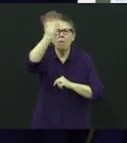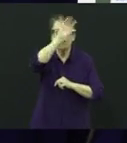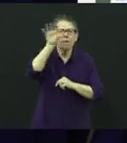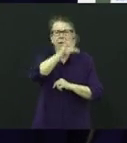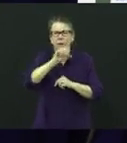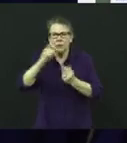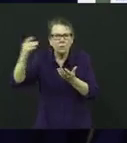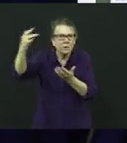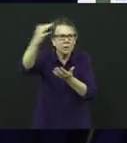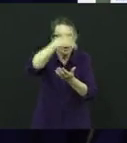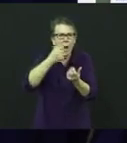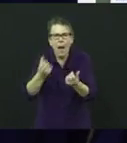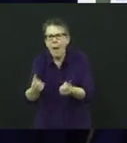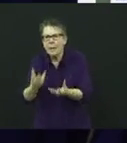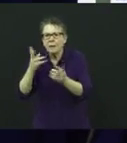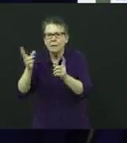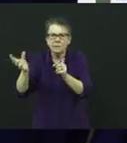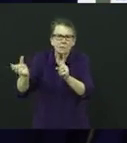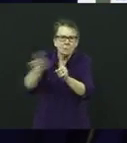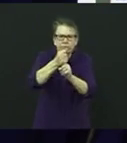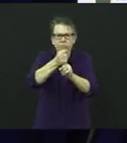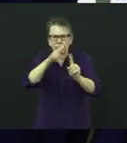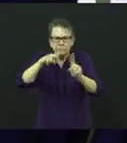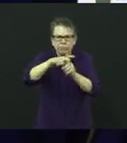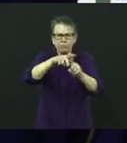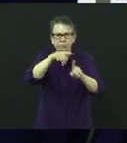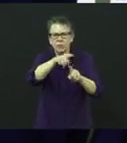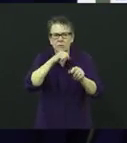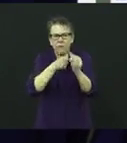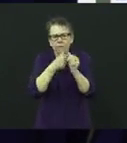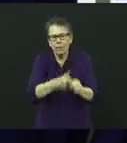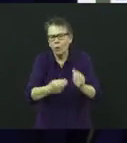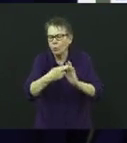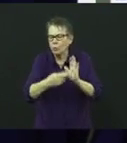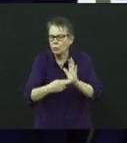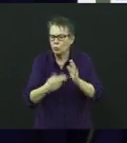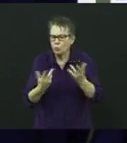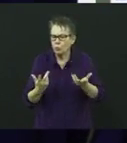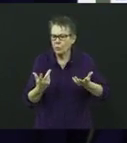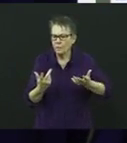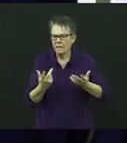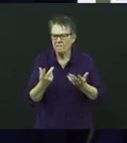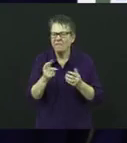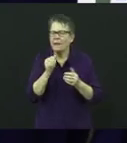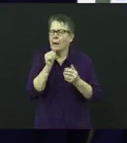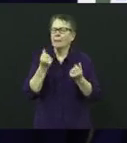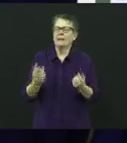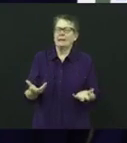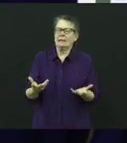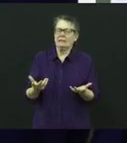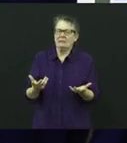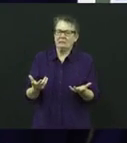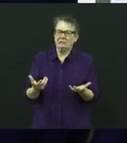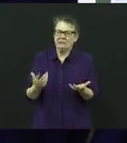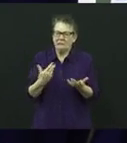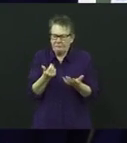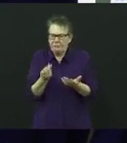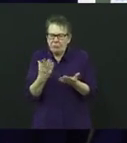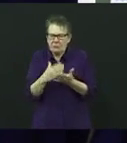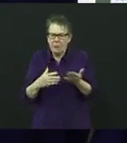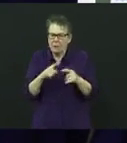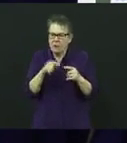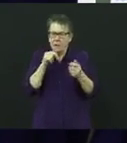particularly, and we will, in relatively short order, be able to give you the sense of what's been charged.